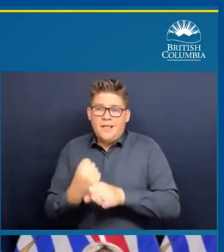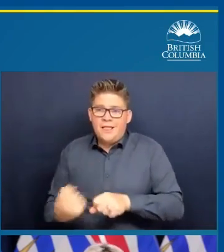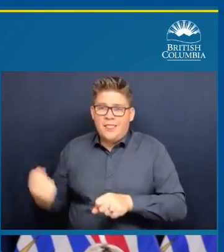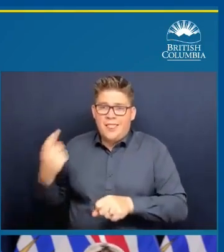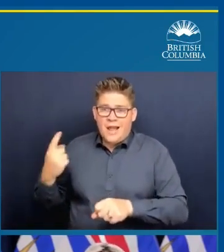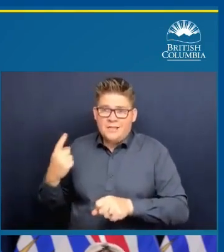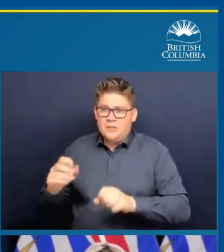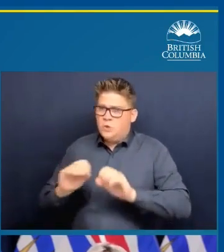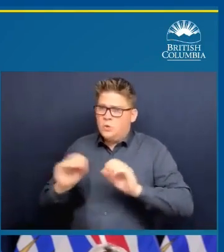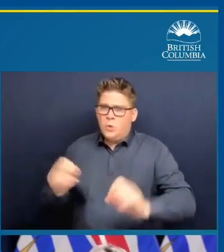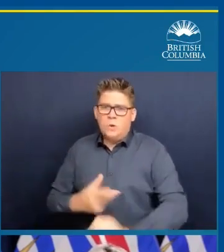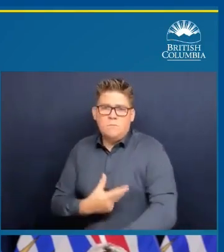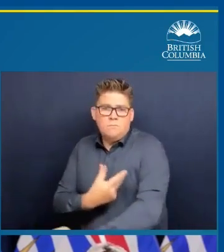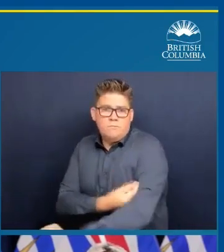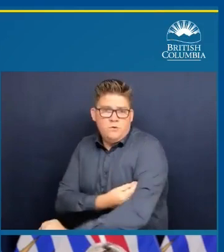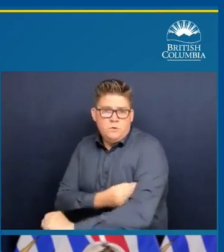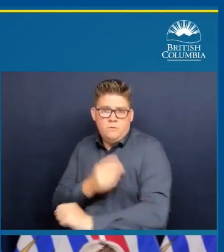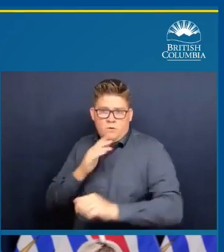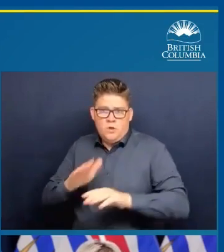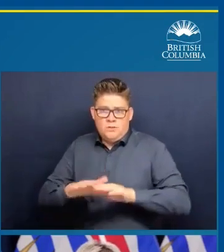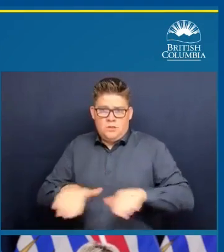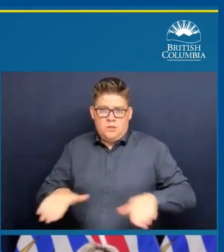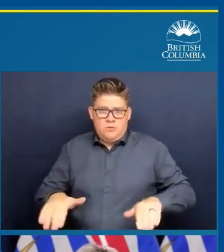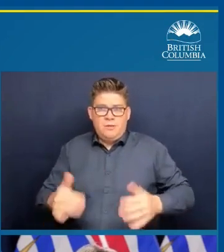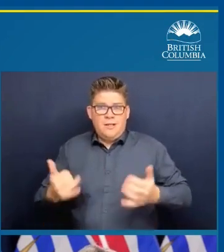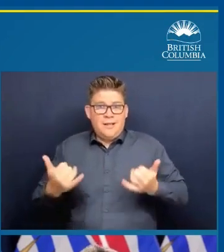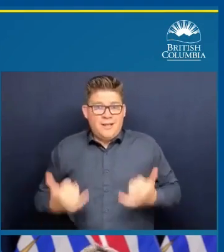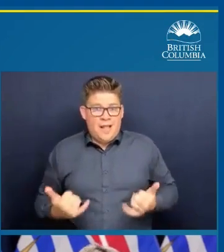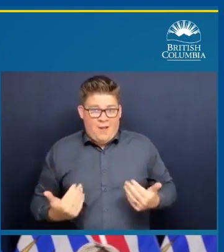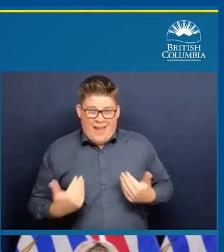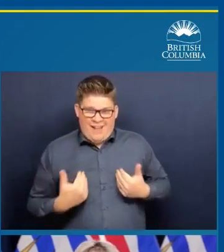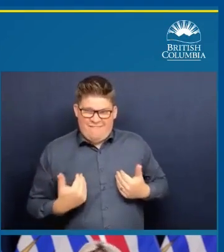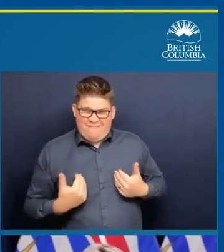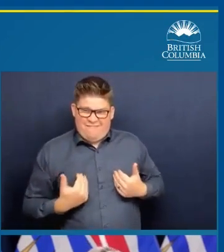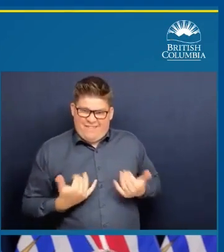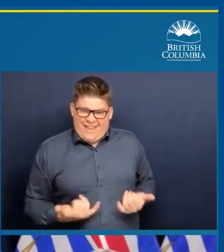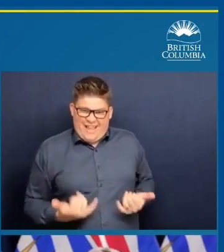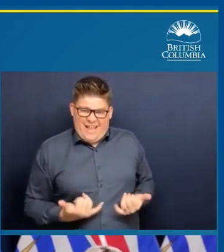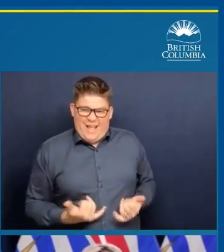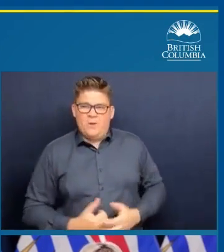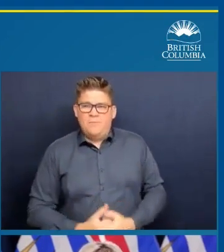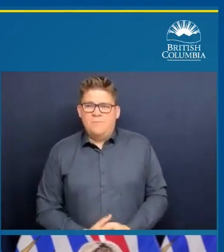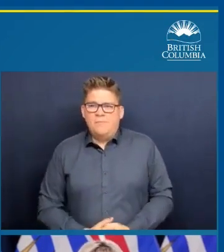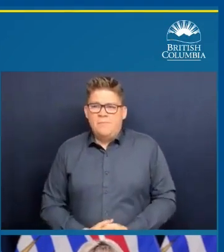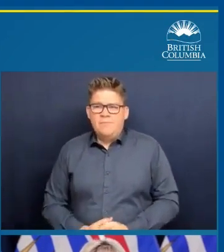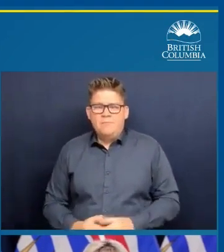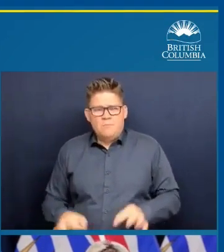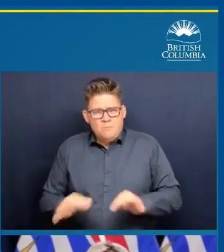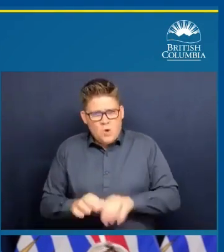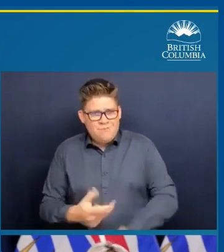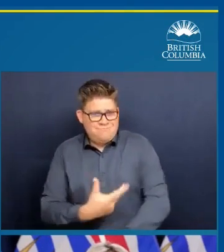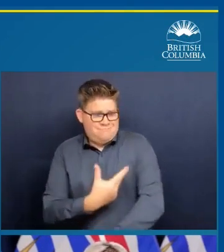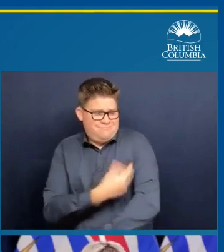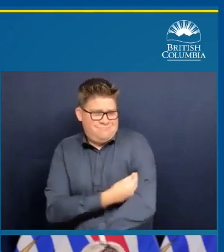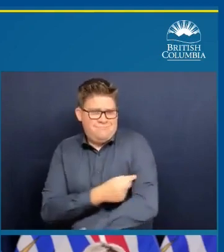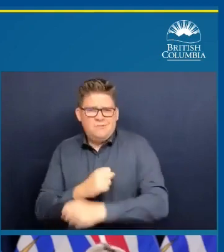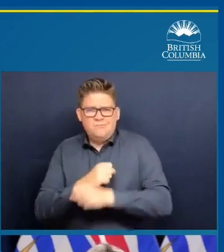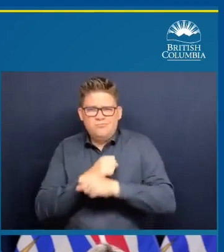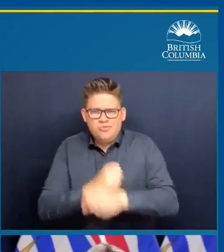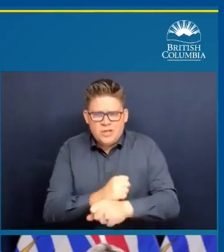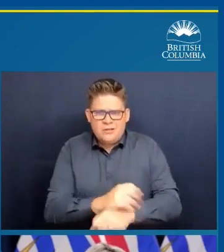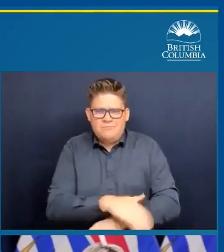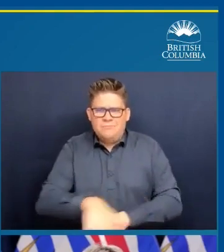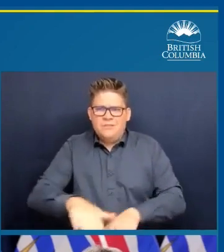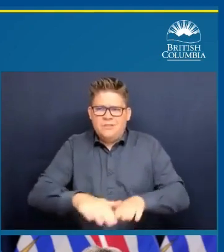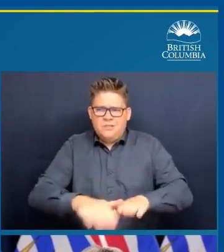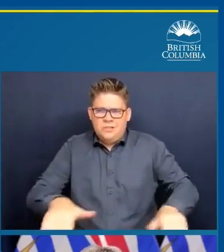that's an important piece of protecting children from a virus that we know doesn't cause severe illness in most children, but